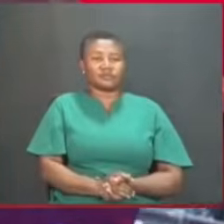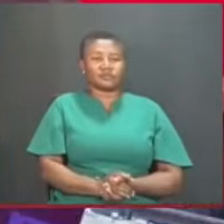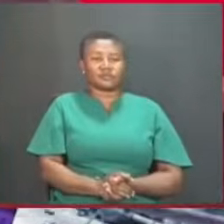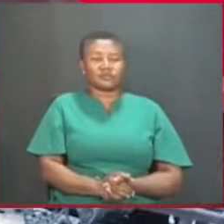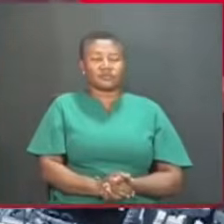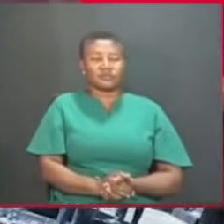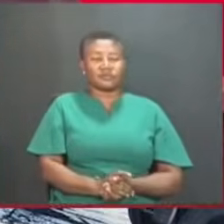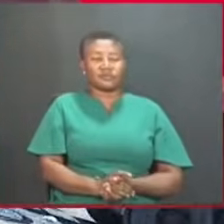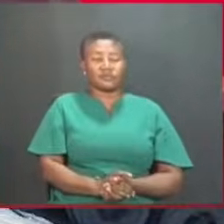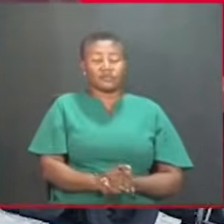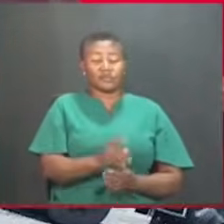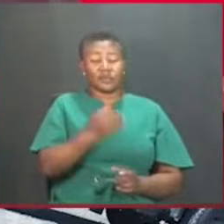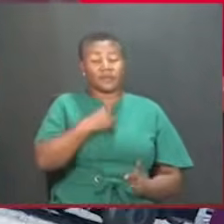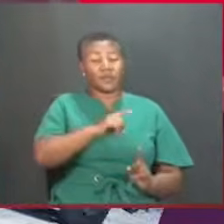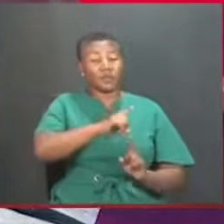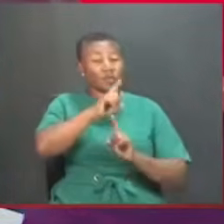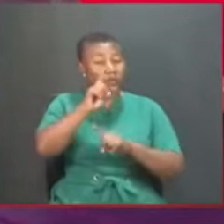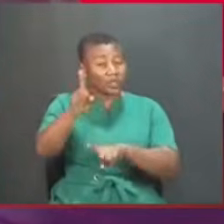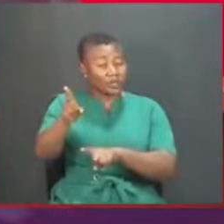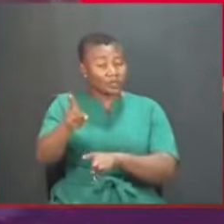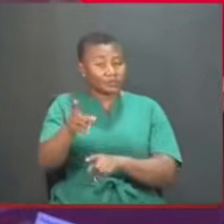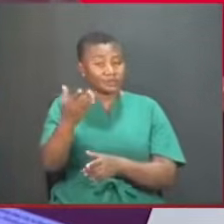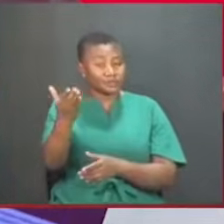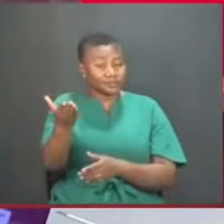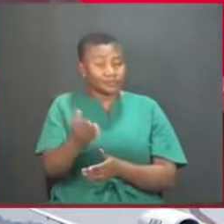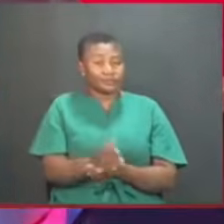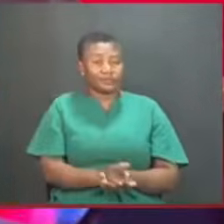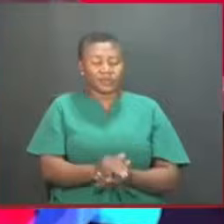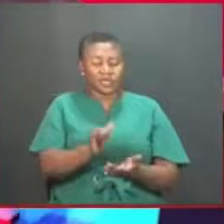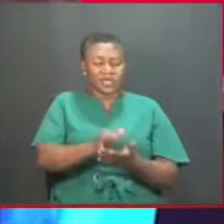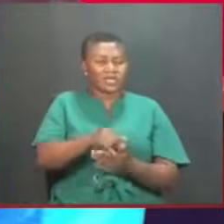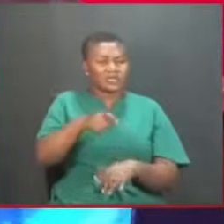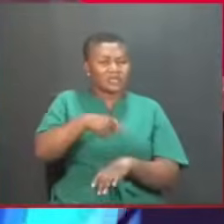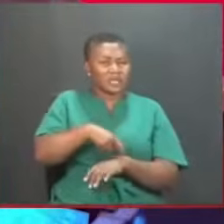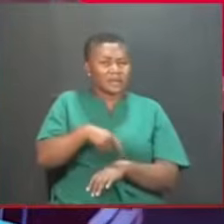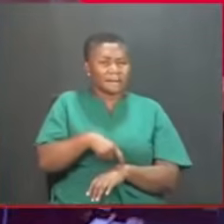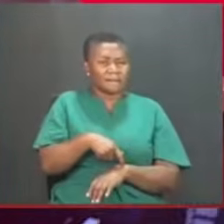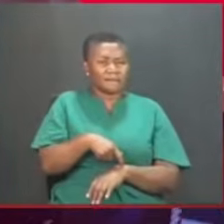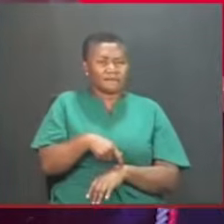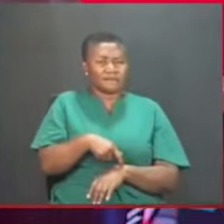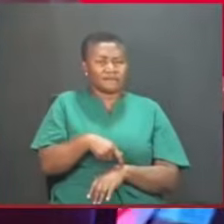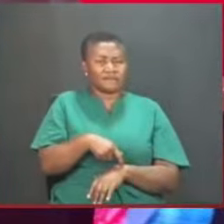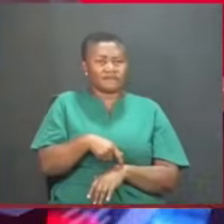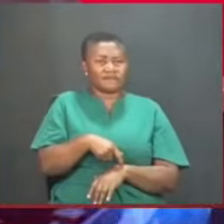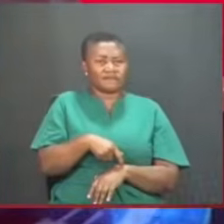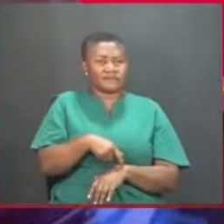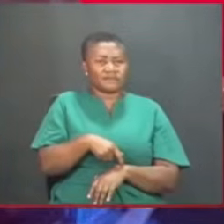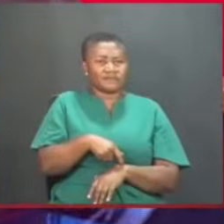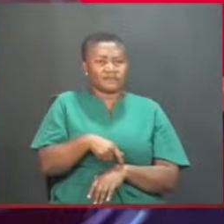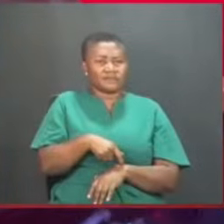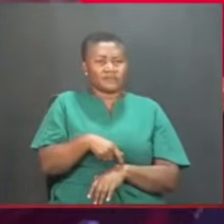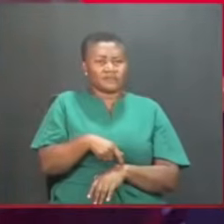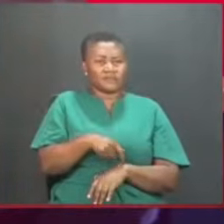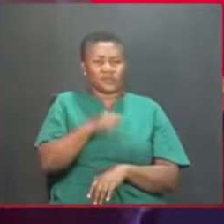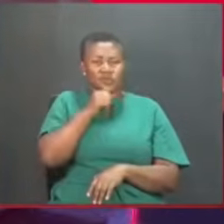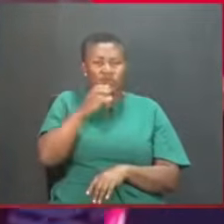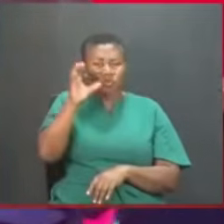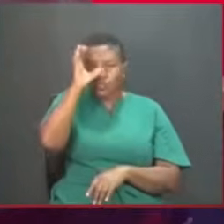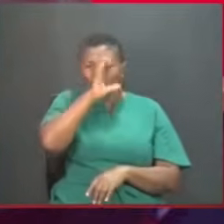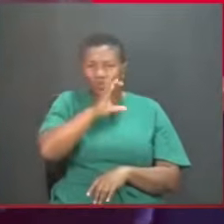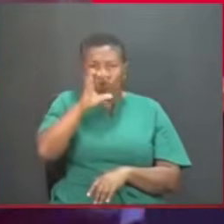I went there for enlistment. That time, we were not looking for